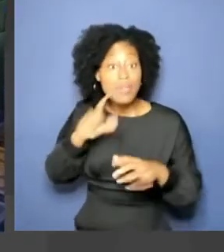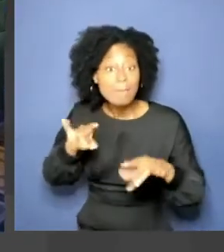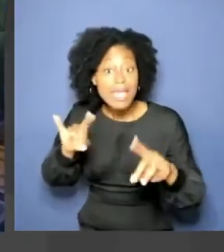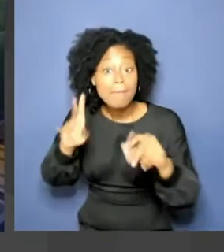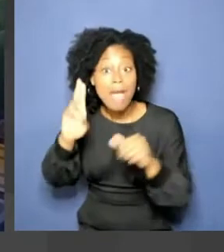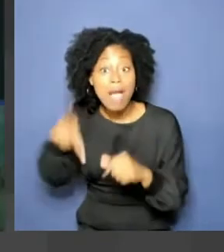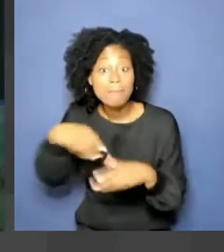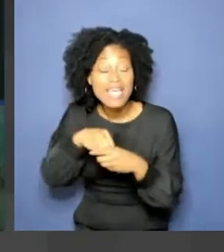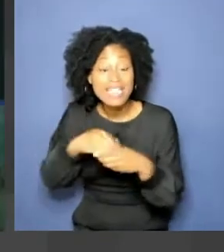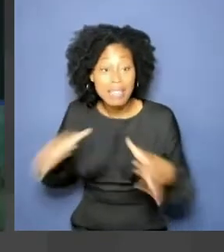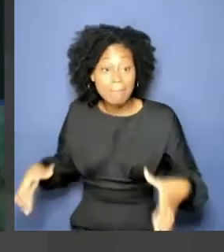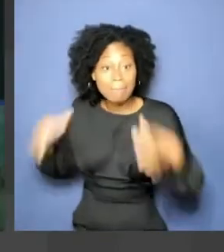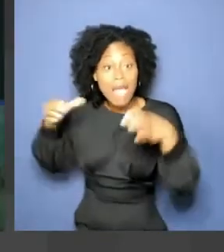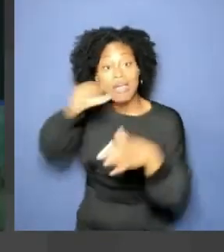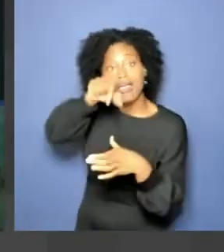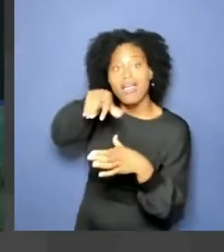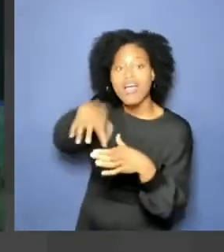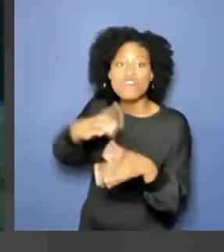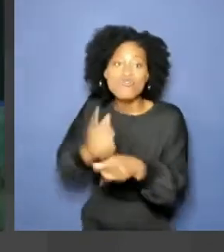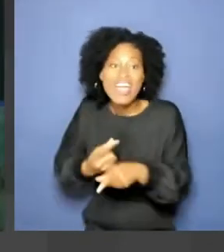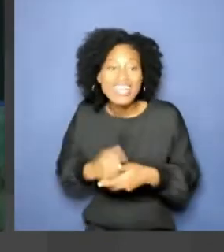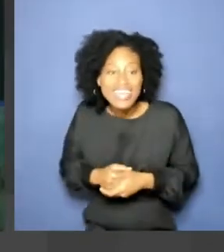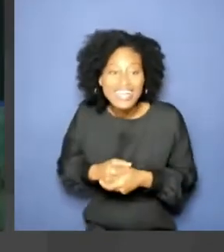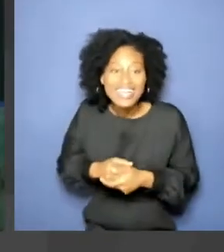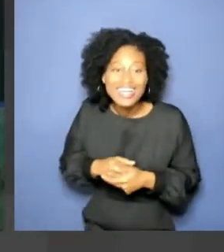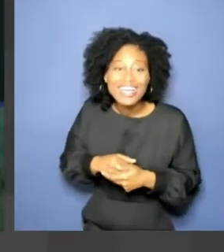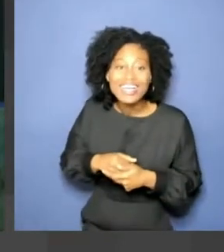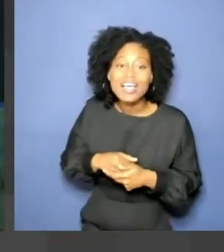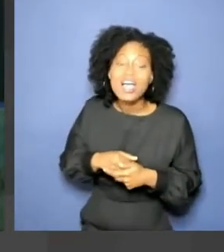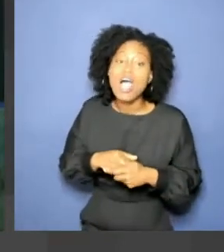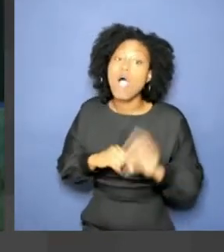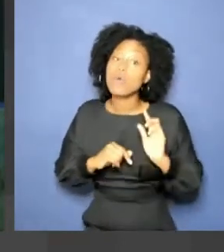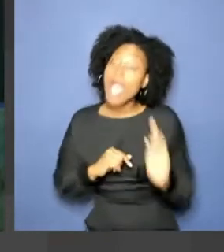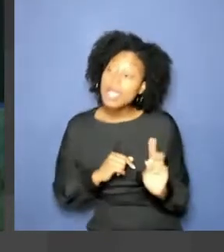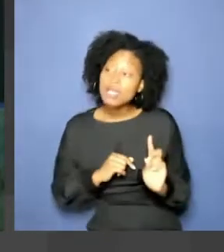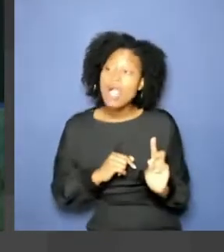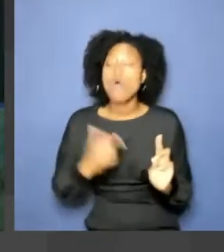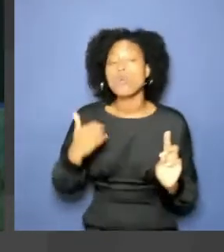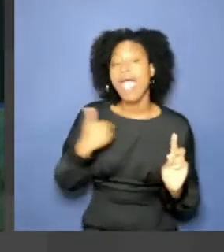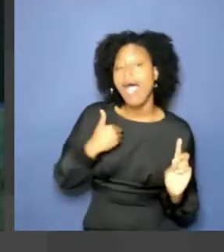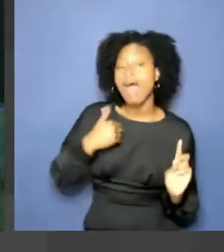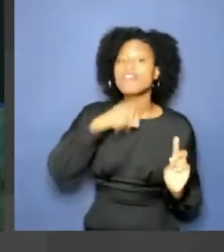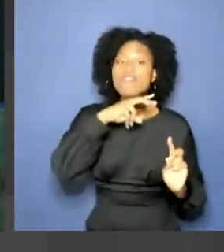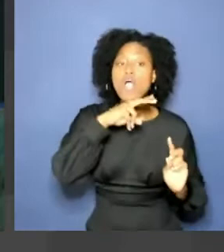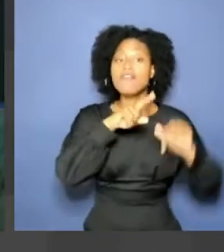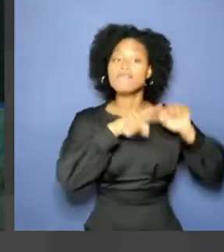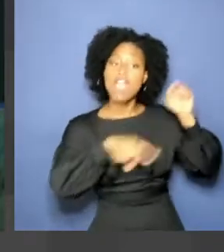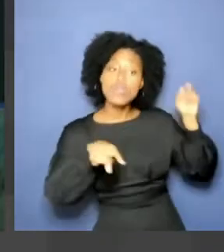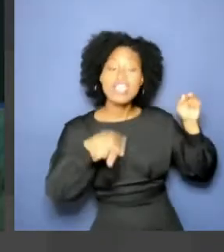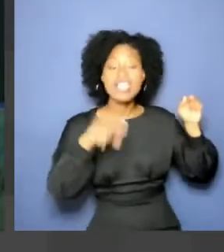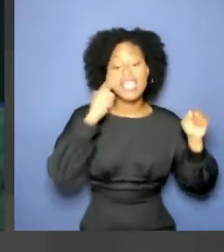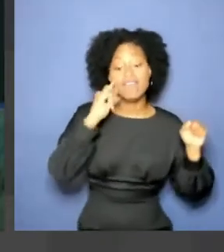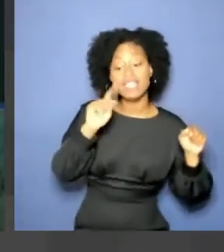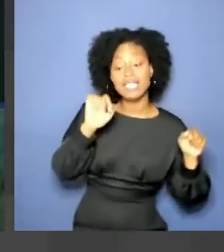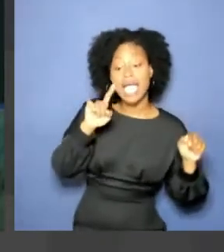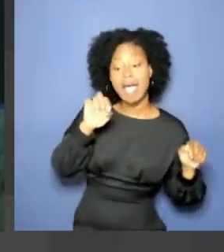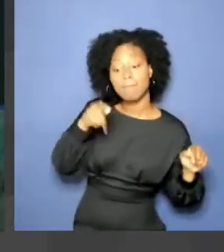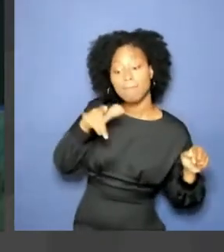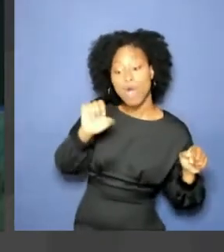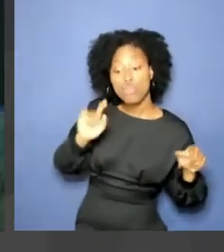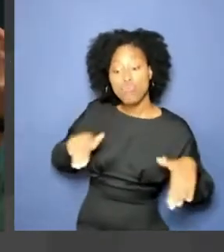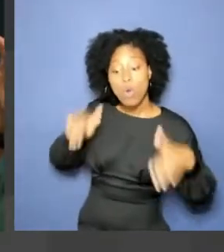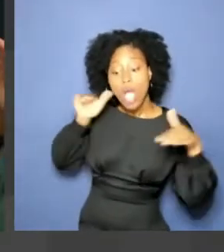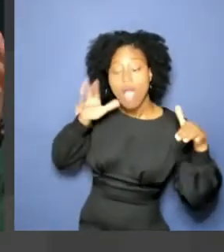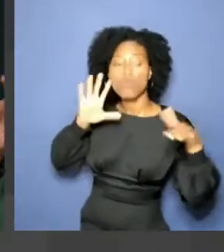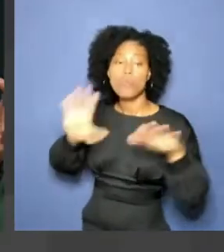helpful for the tadpoles because we have frog variants, and when a tadpole grows up, it will pick a variant depending on